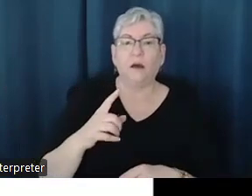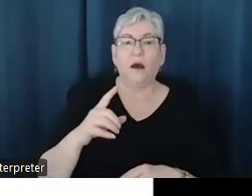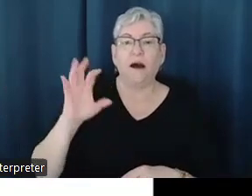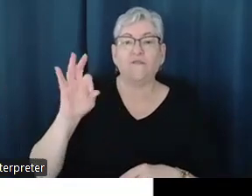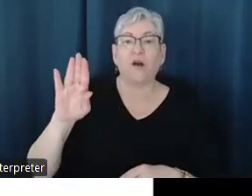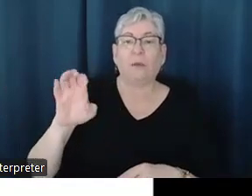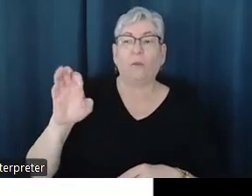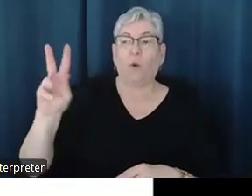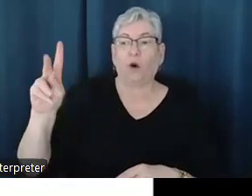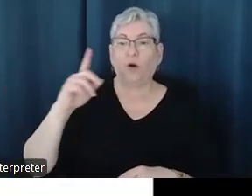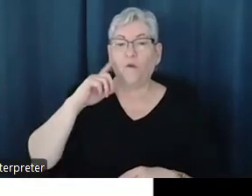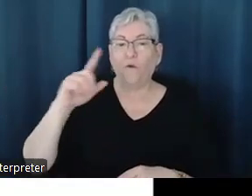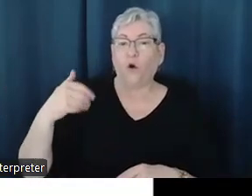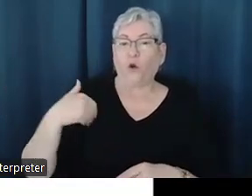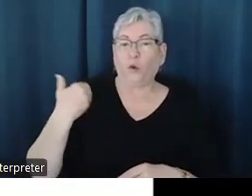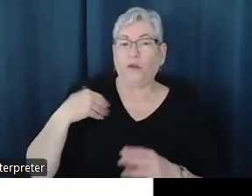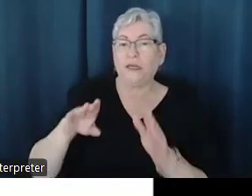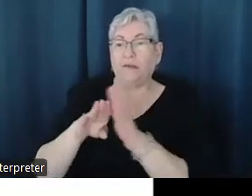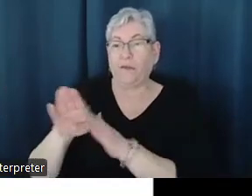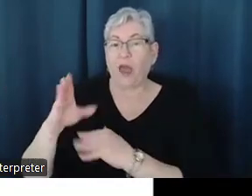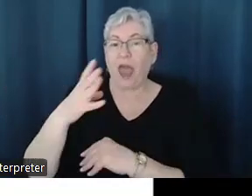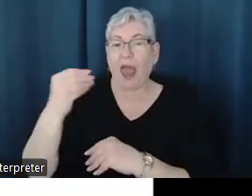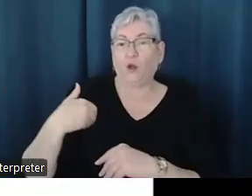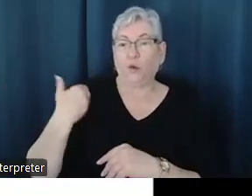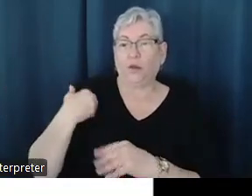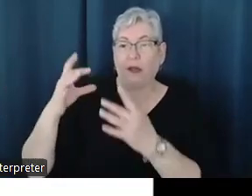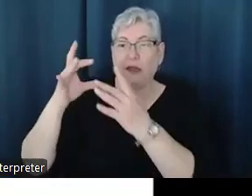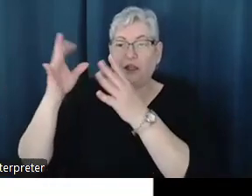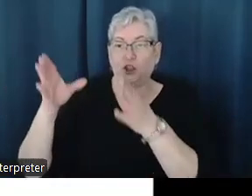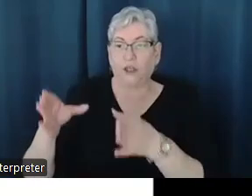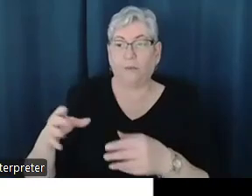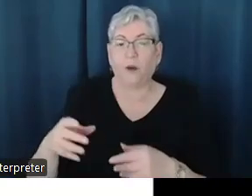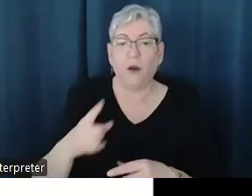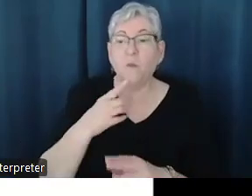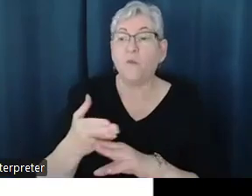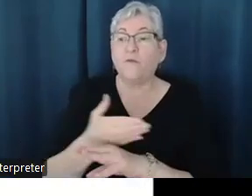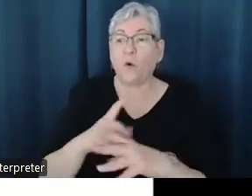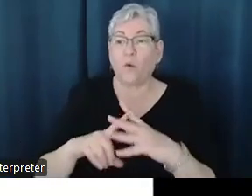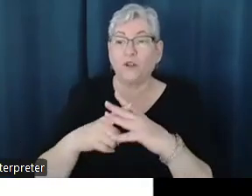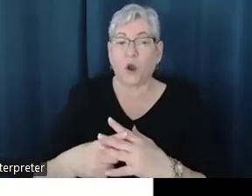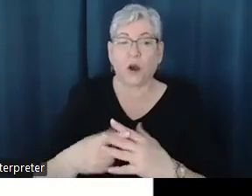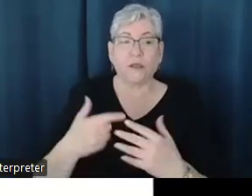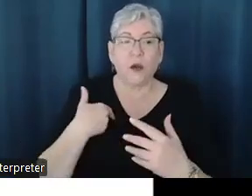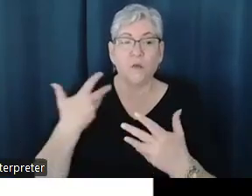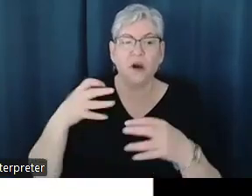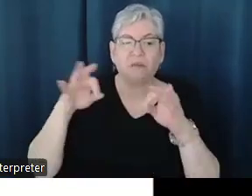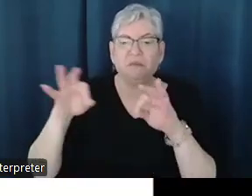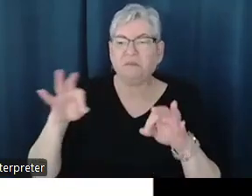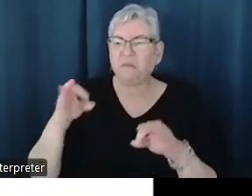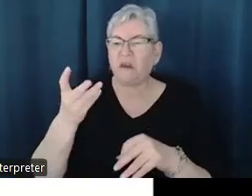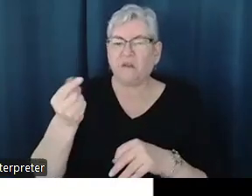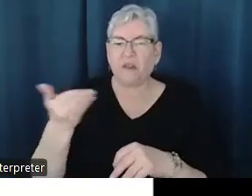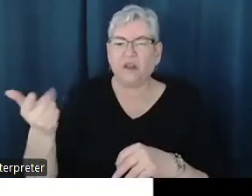Youth Development and Youth Leadership. Before we started, I'd like to go over a few items so you know